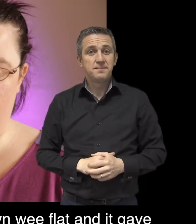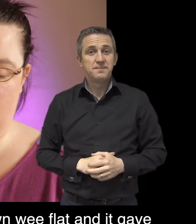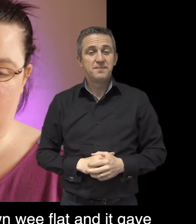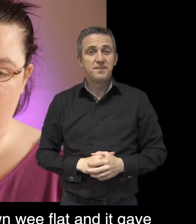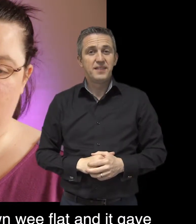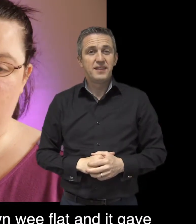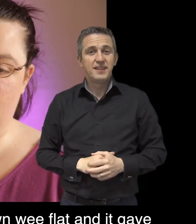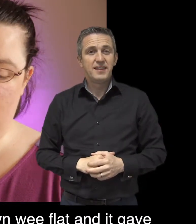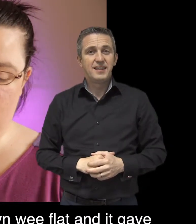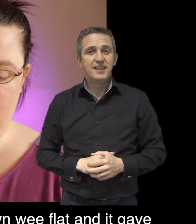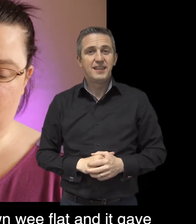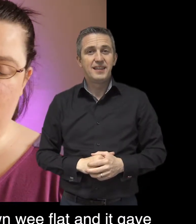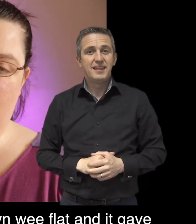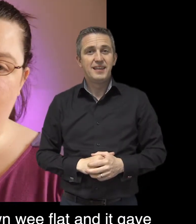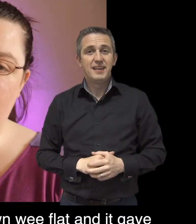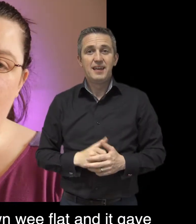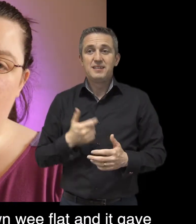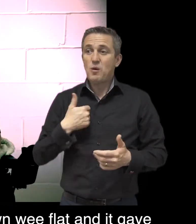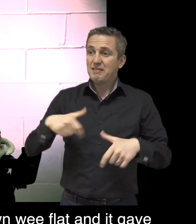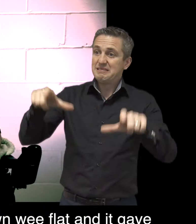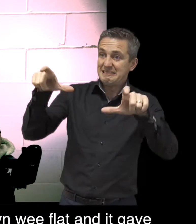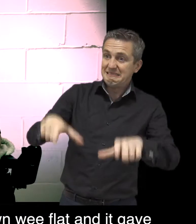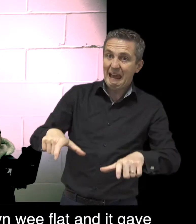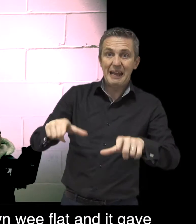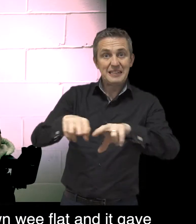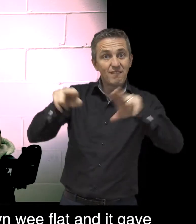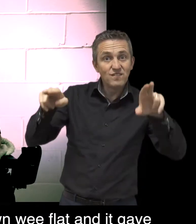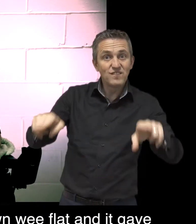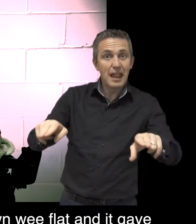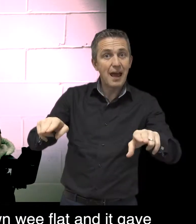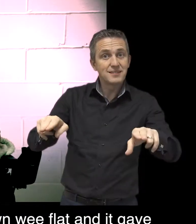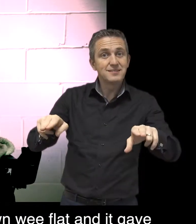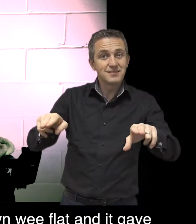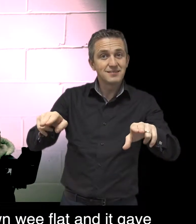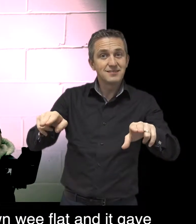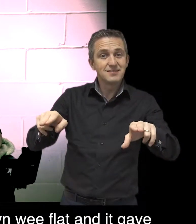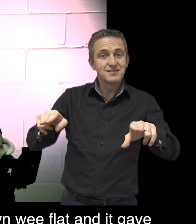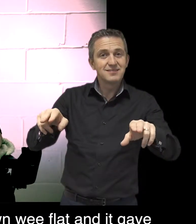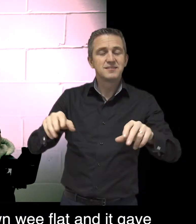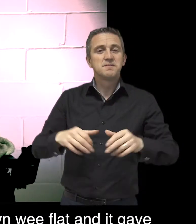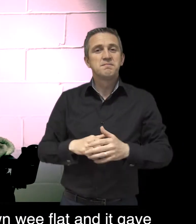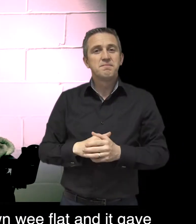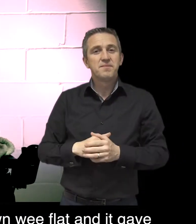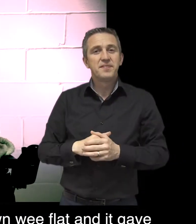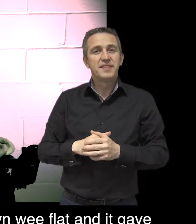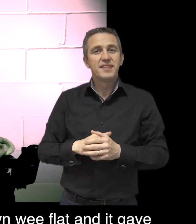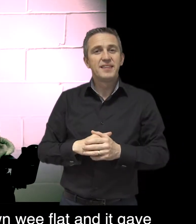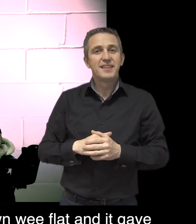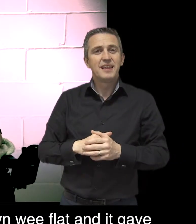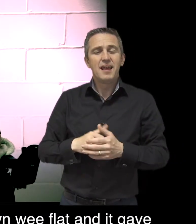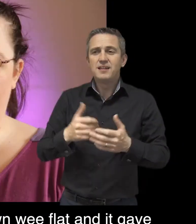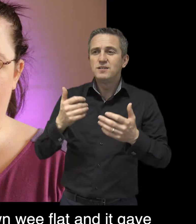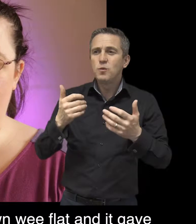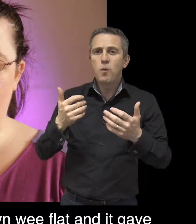well, and there you have your own wee flat, and it